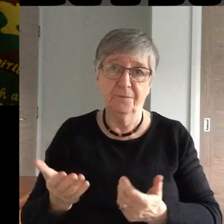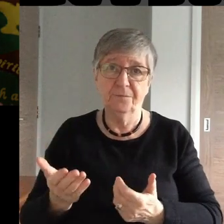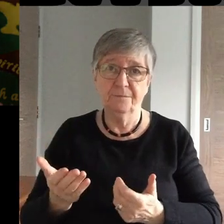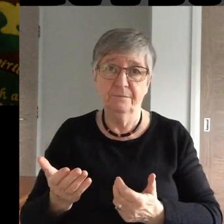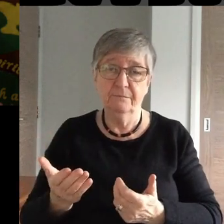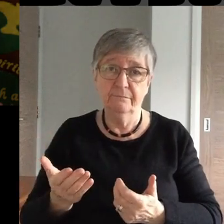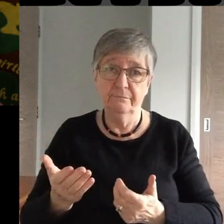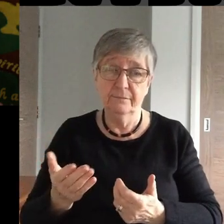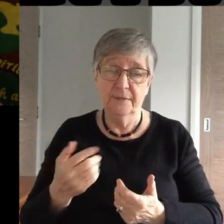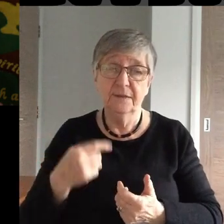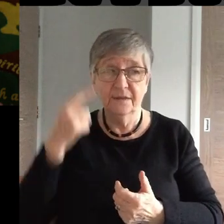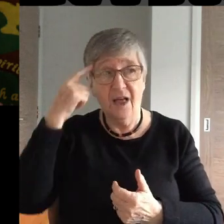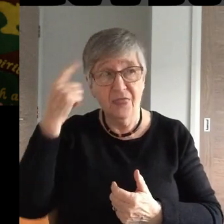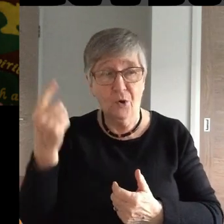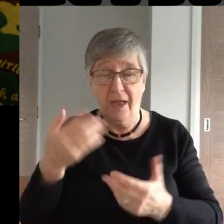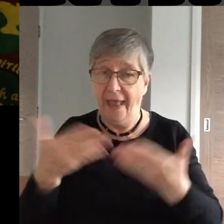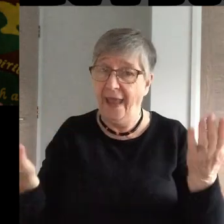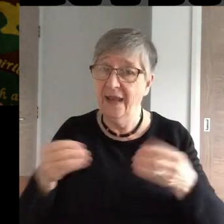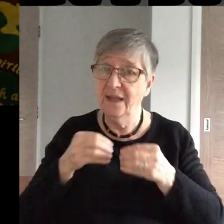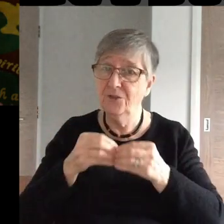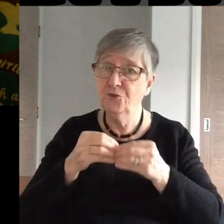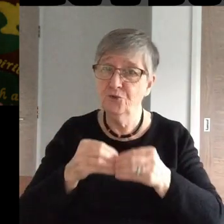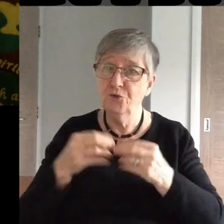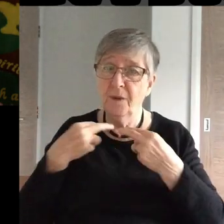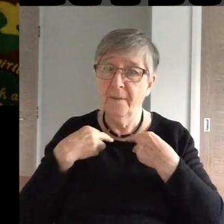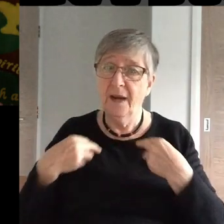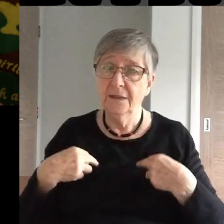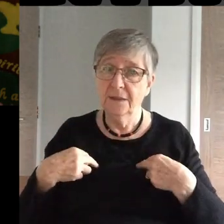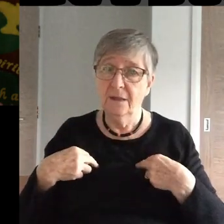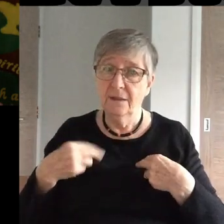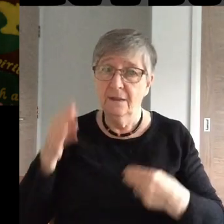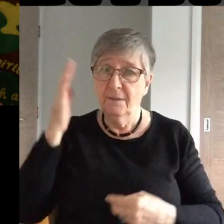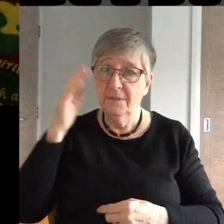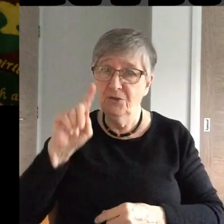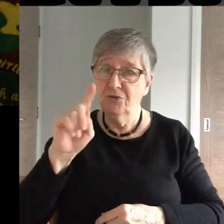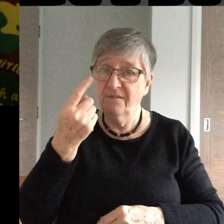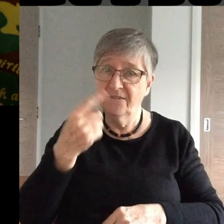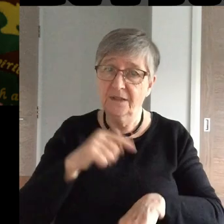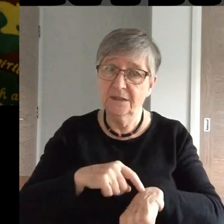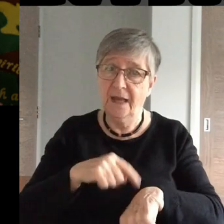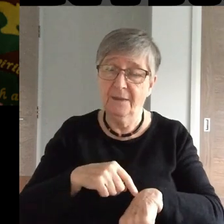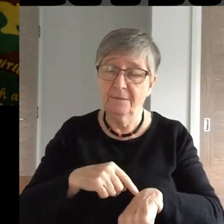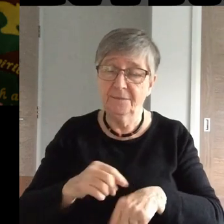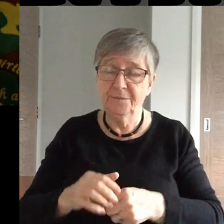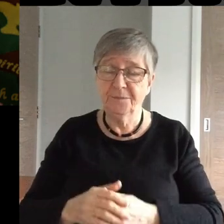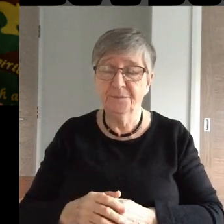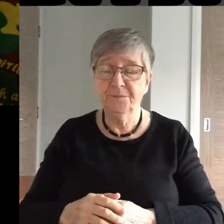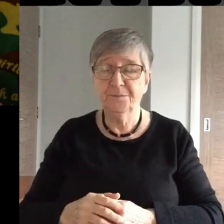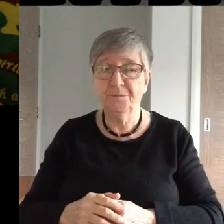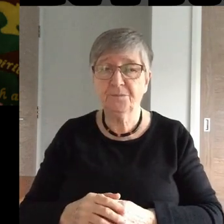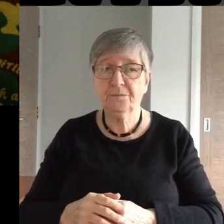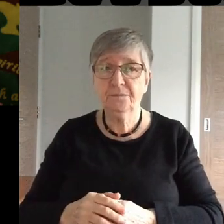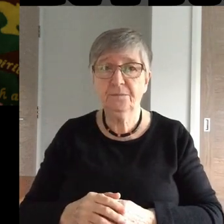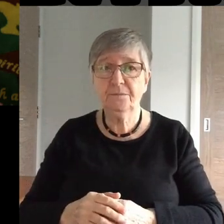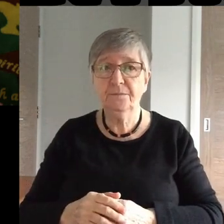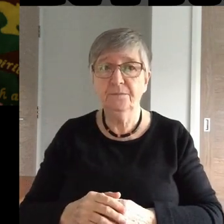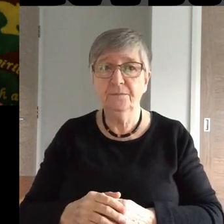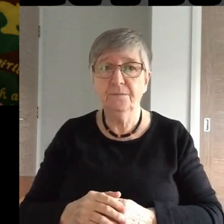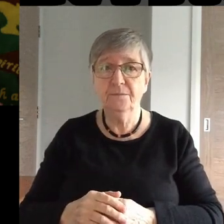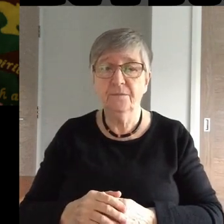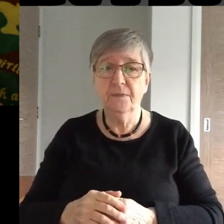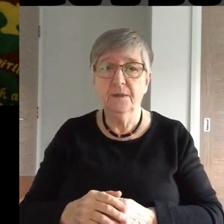A sobering thought for any student minister preaching his first sermon at his first placement.